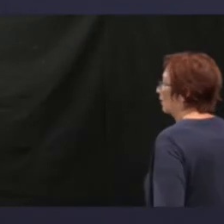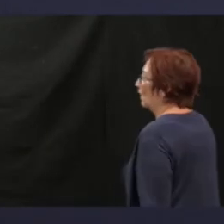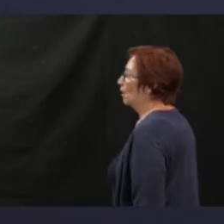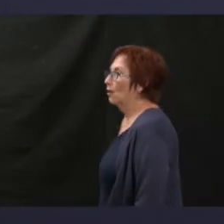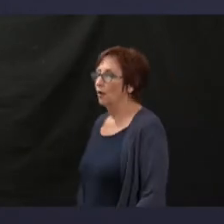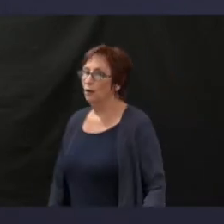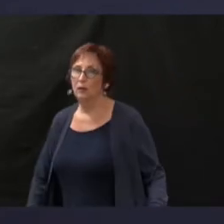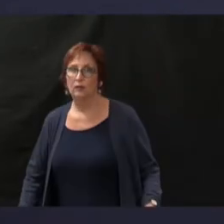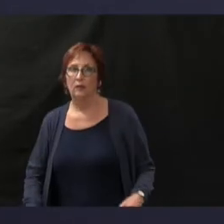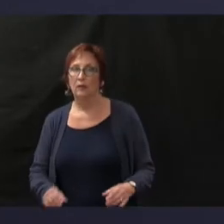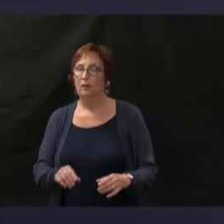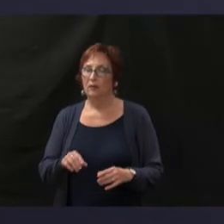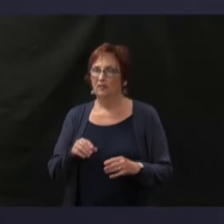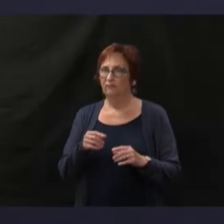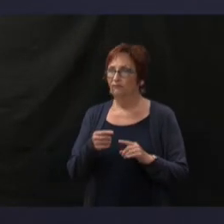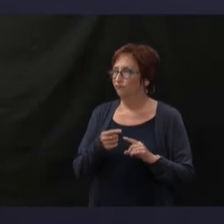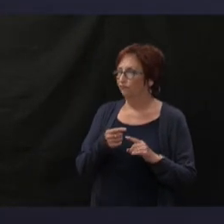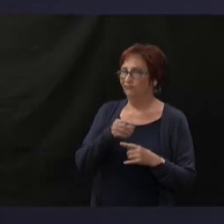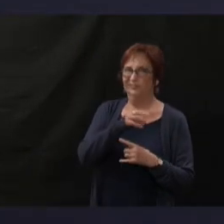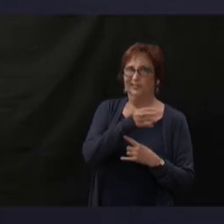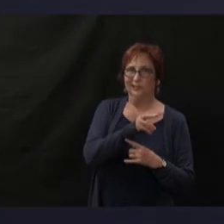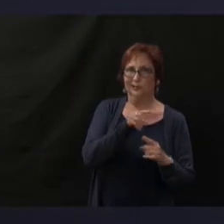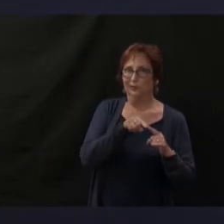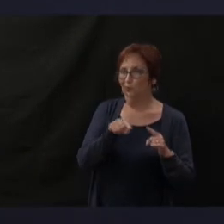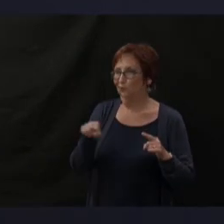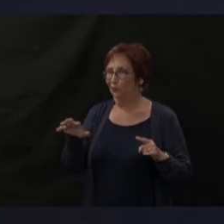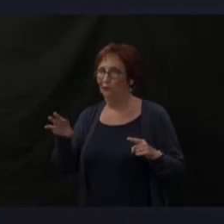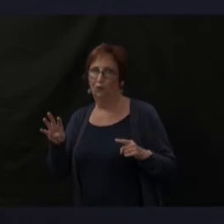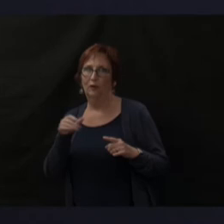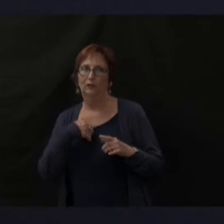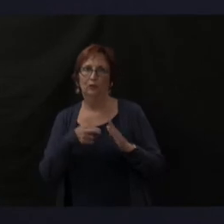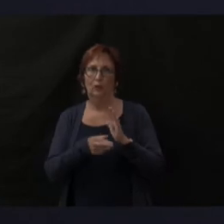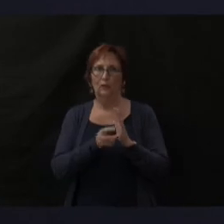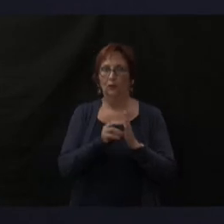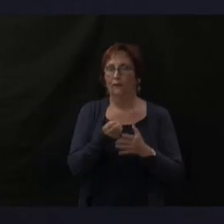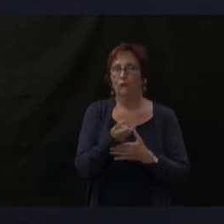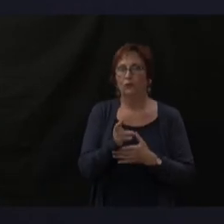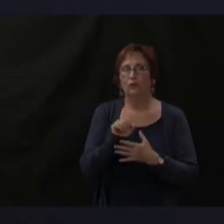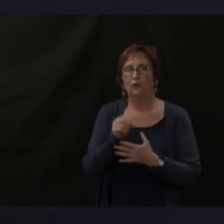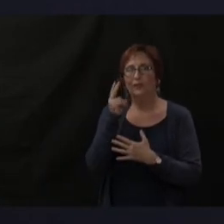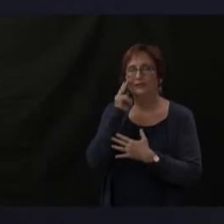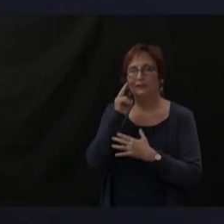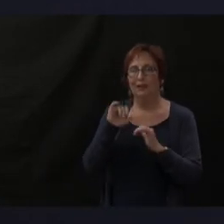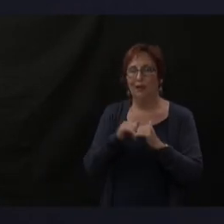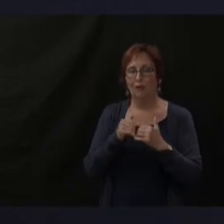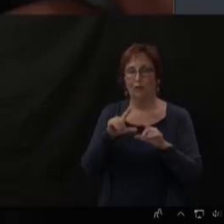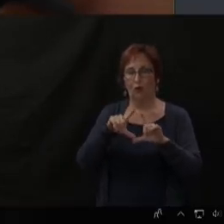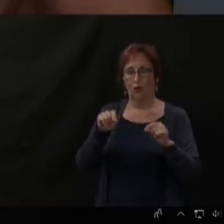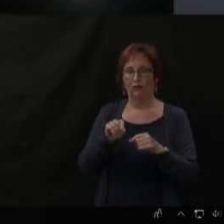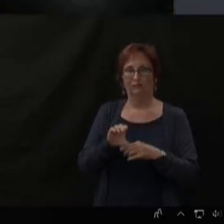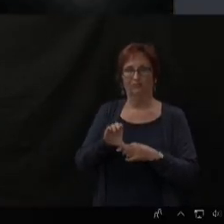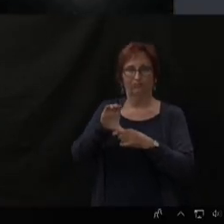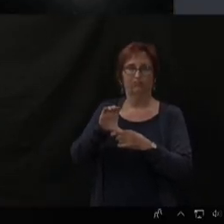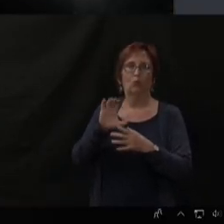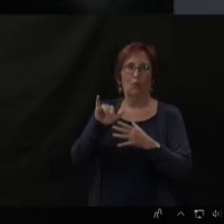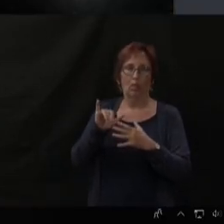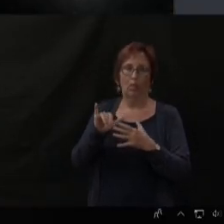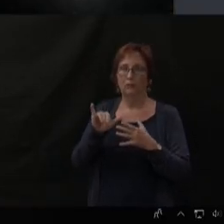prefixes and suffixes. I'm just going to go over a few of them so you can see how a card deck is going to go, because you're going to have